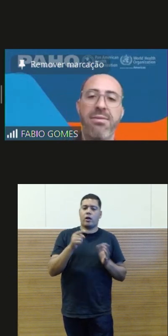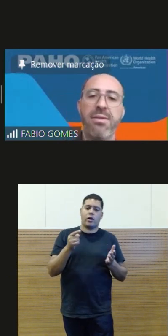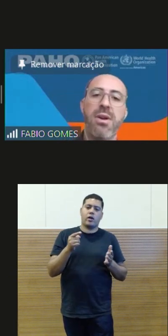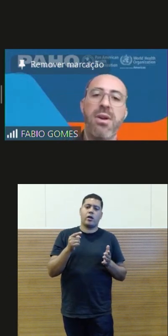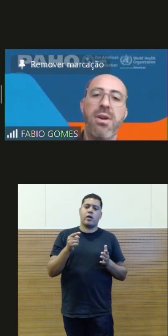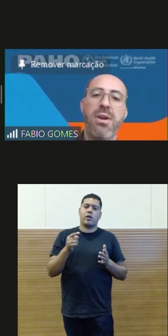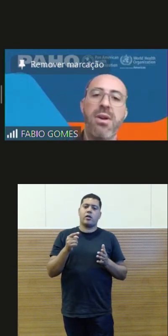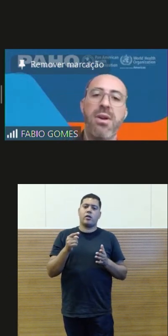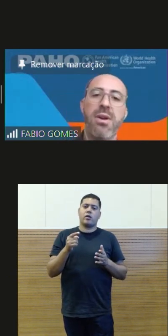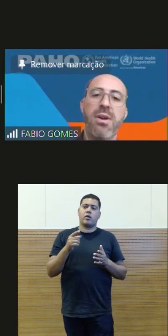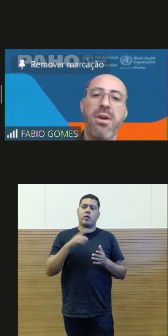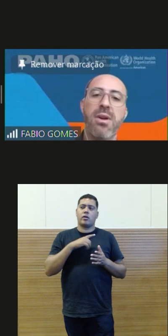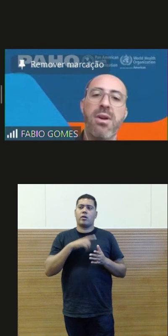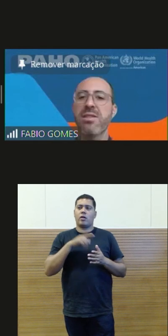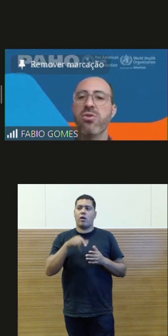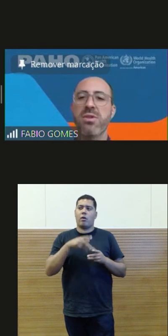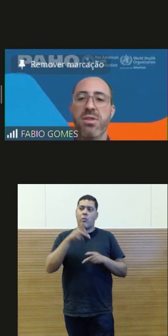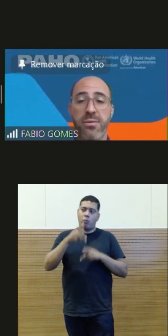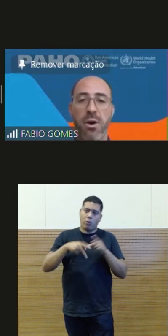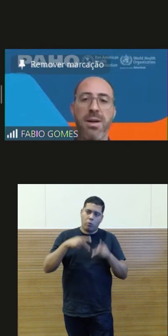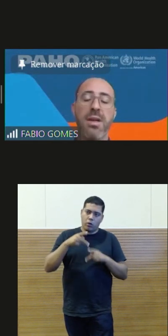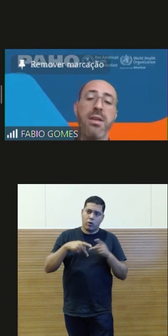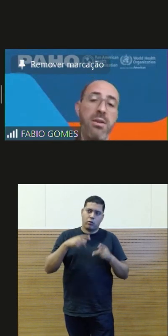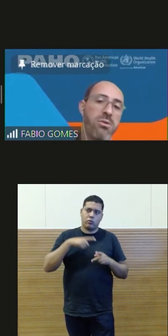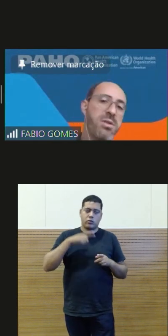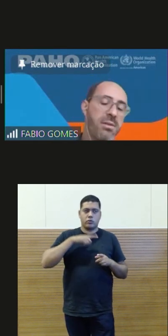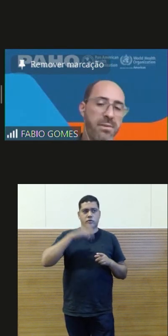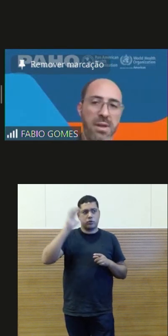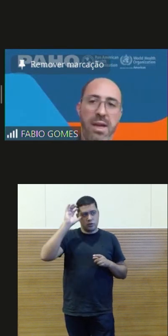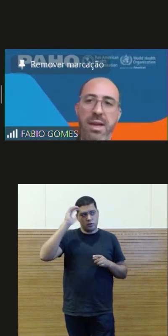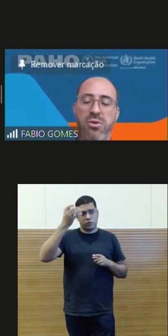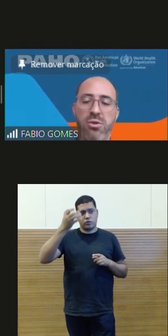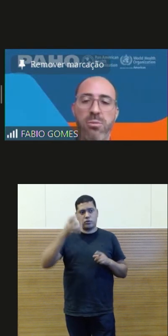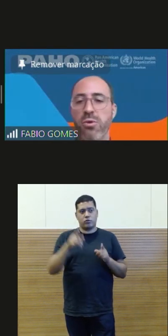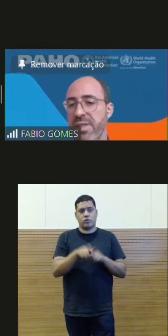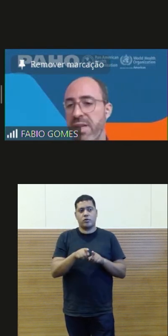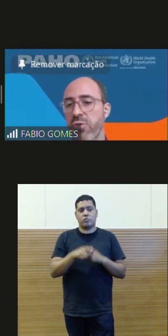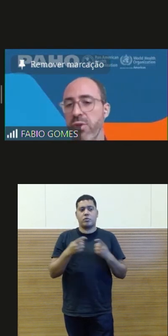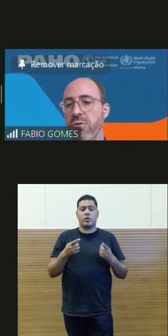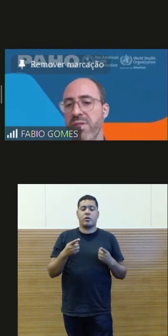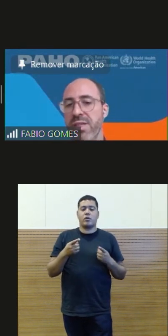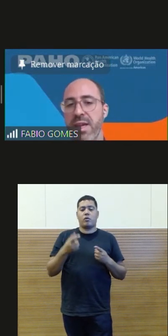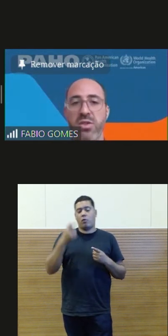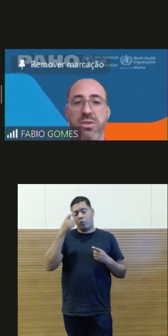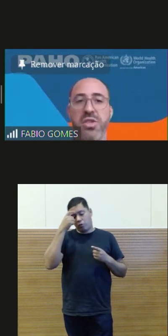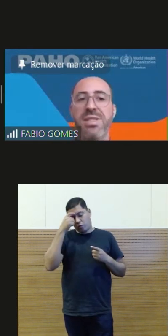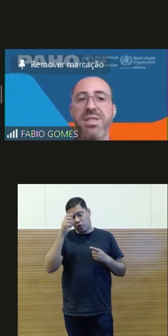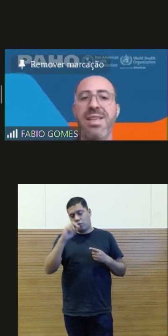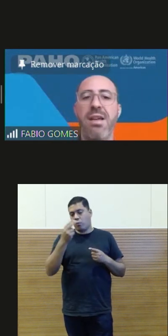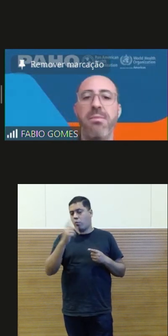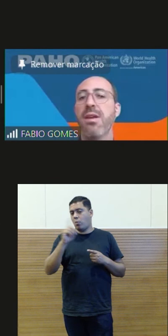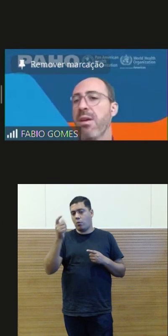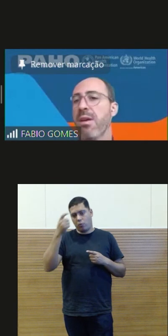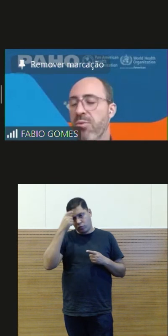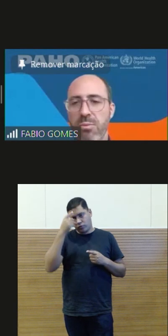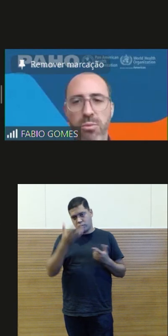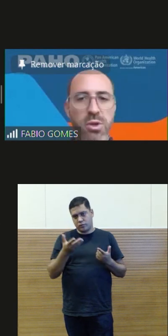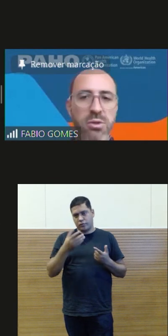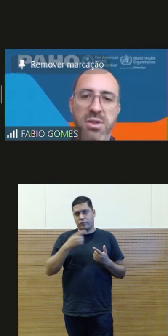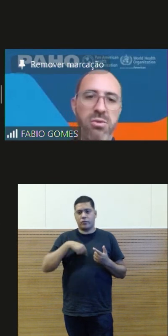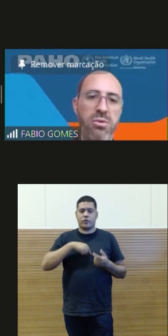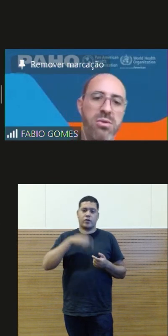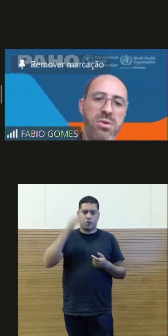can eliminate those persuasive elements that make the population make decisions, be